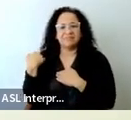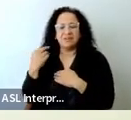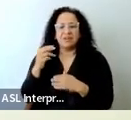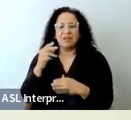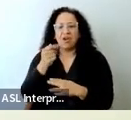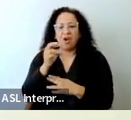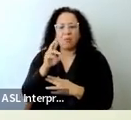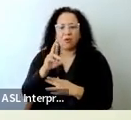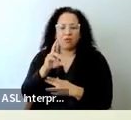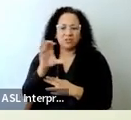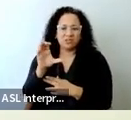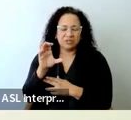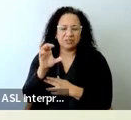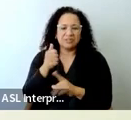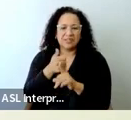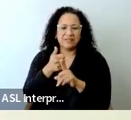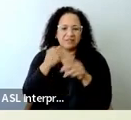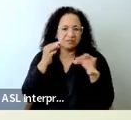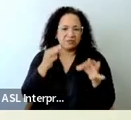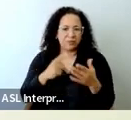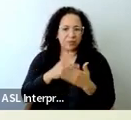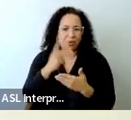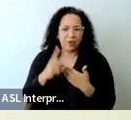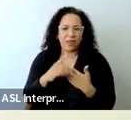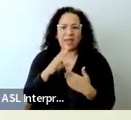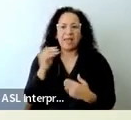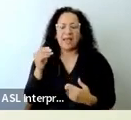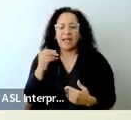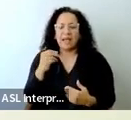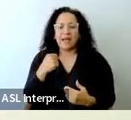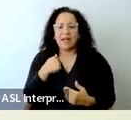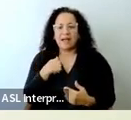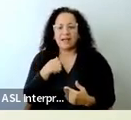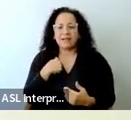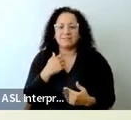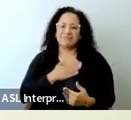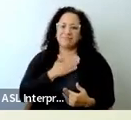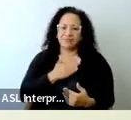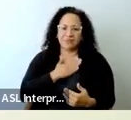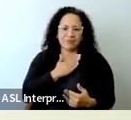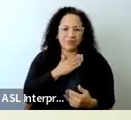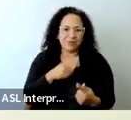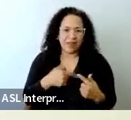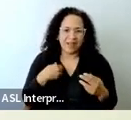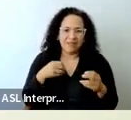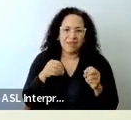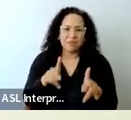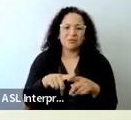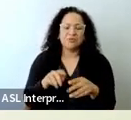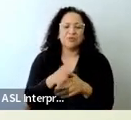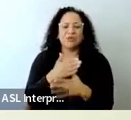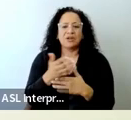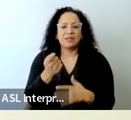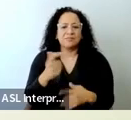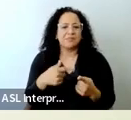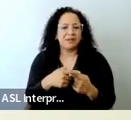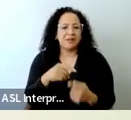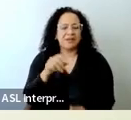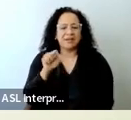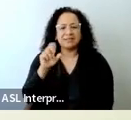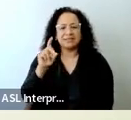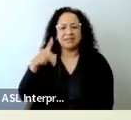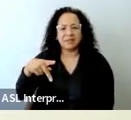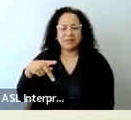Center Self-Determination Program. And I'm very grateful to have the opportunity to share a bit about the SDP